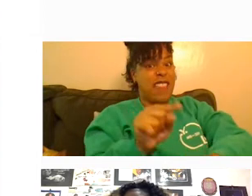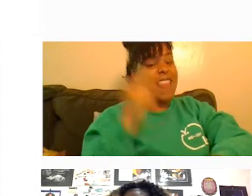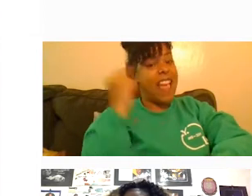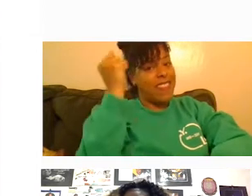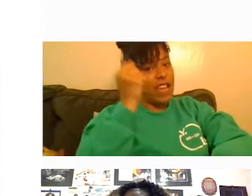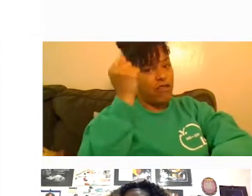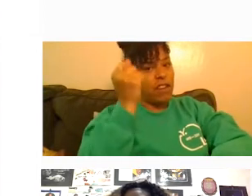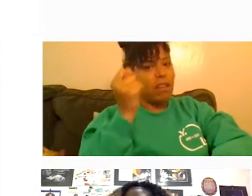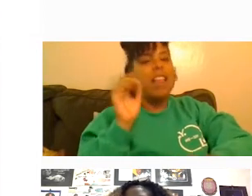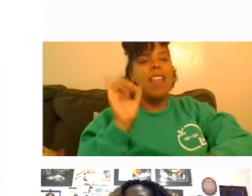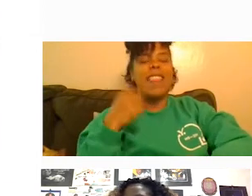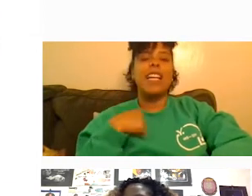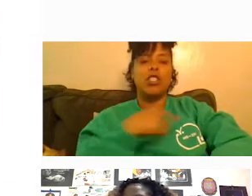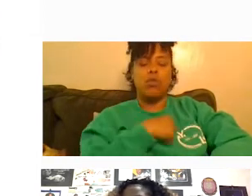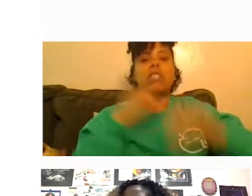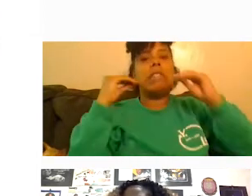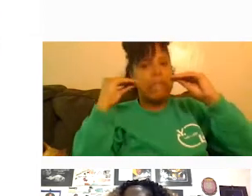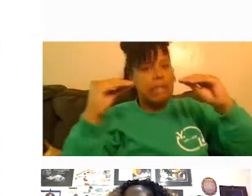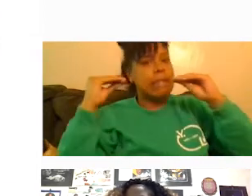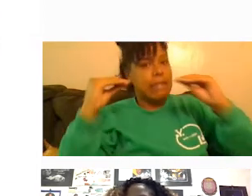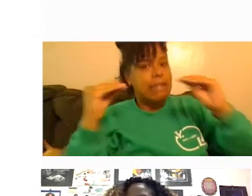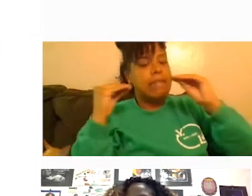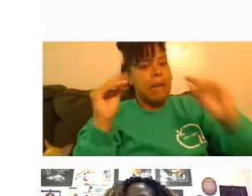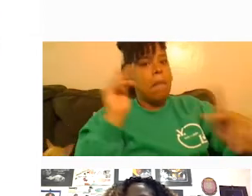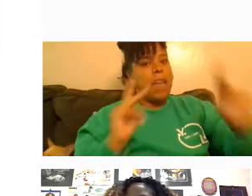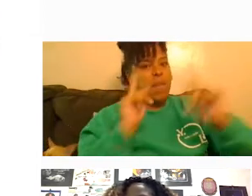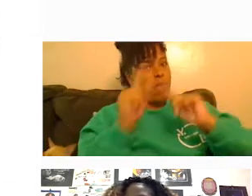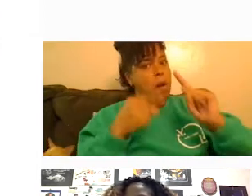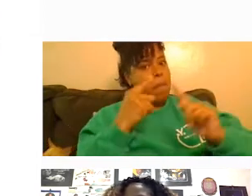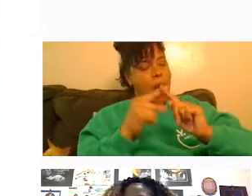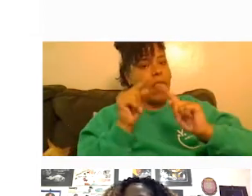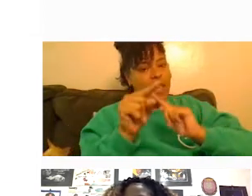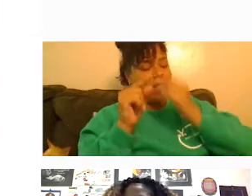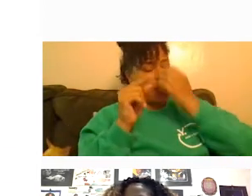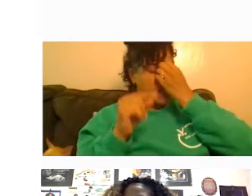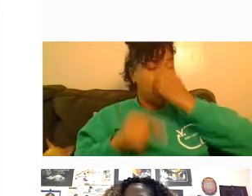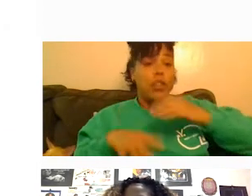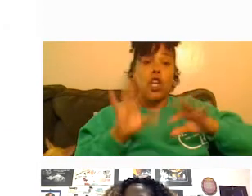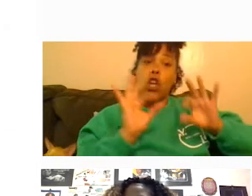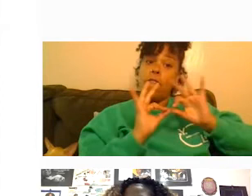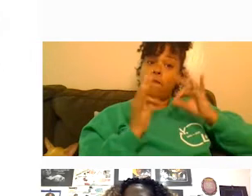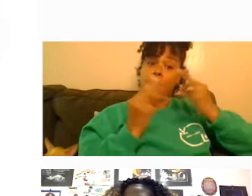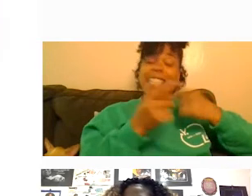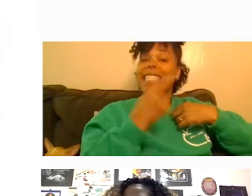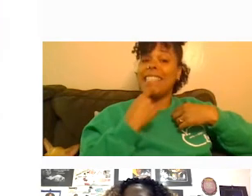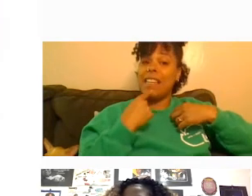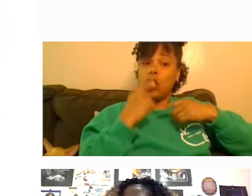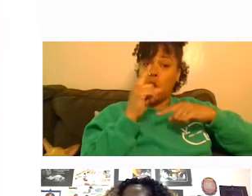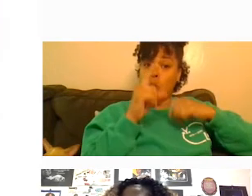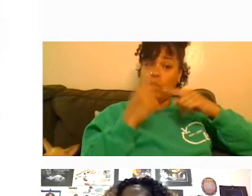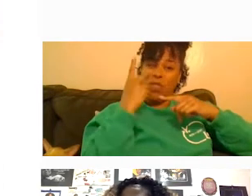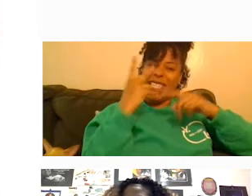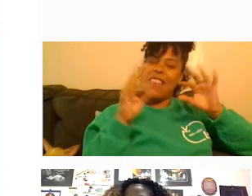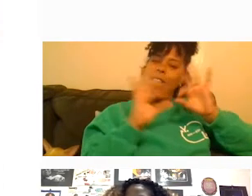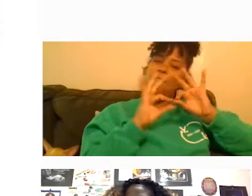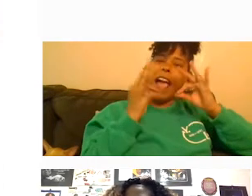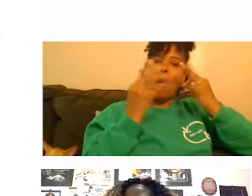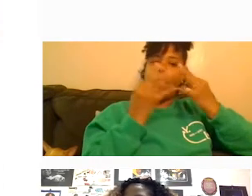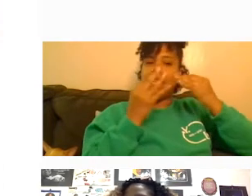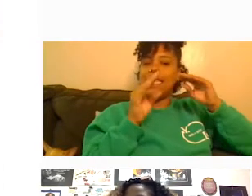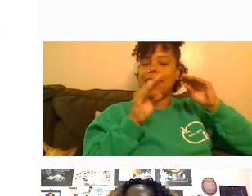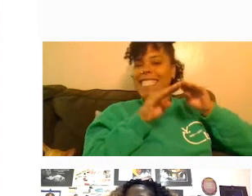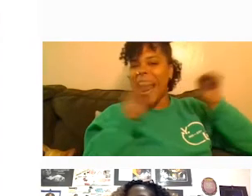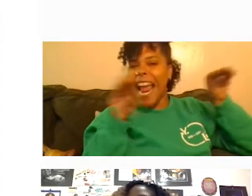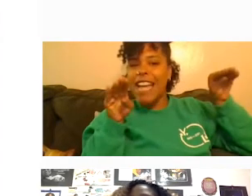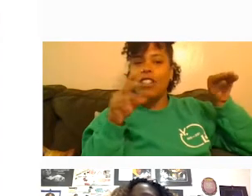in Primerica. This theory says that when you're in this stage of your life, you see this family stage, children,